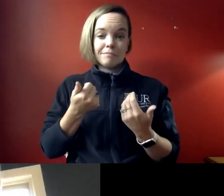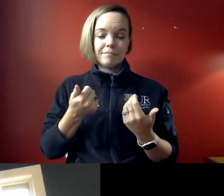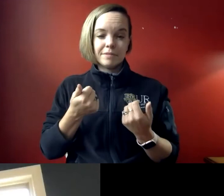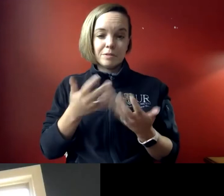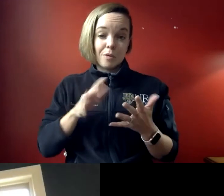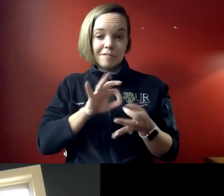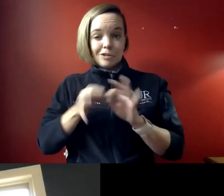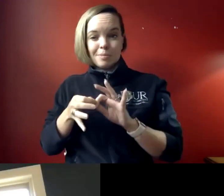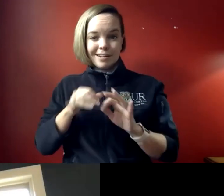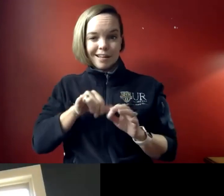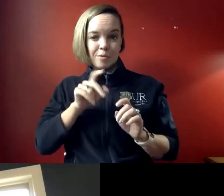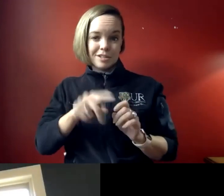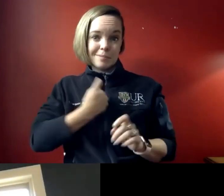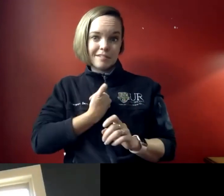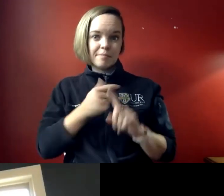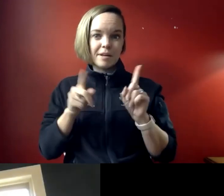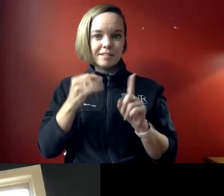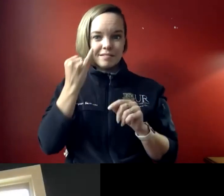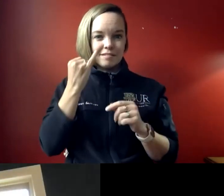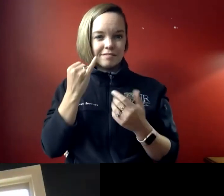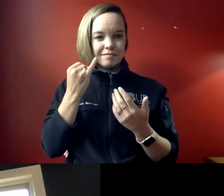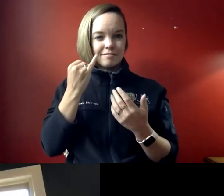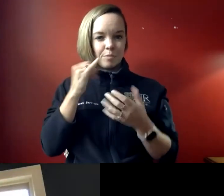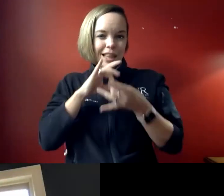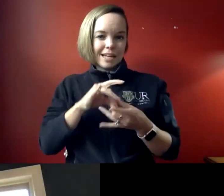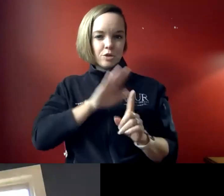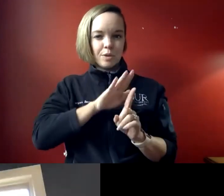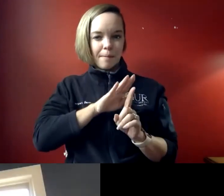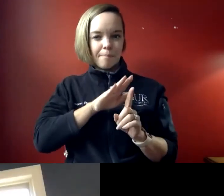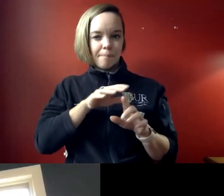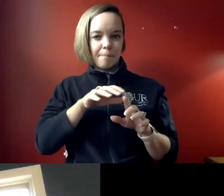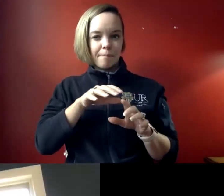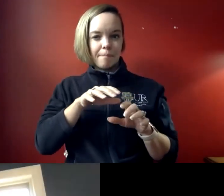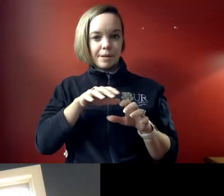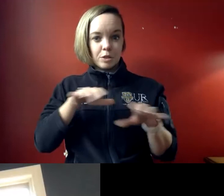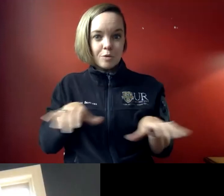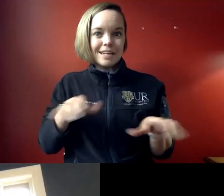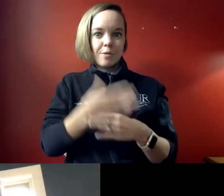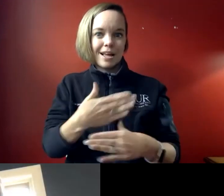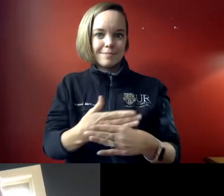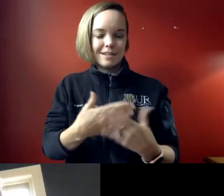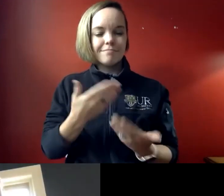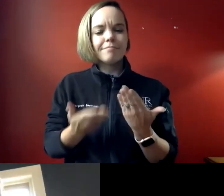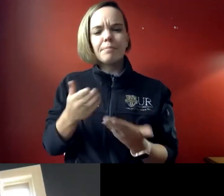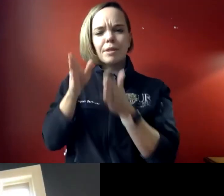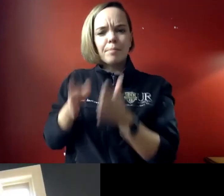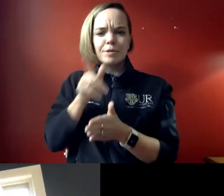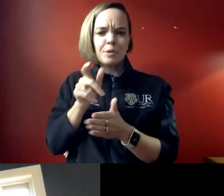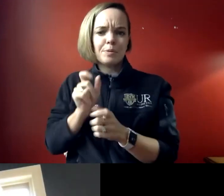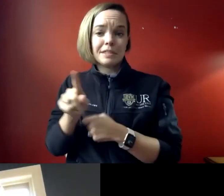about if they are harassing. And maybe the person who submitted that question can